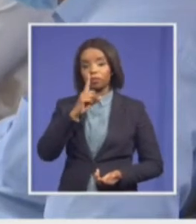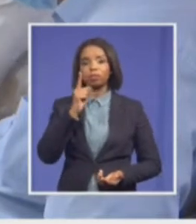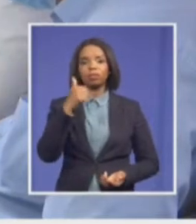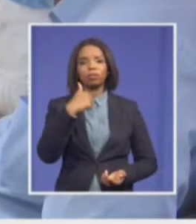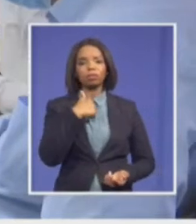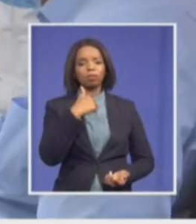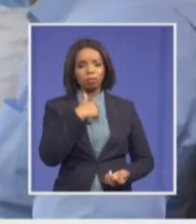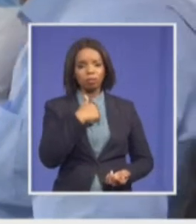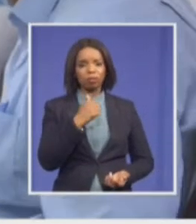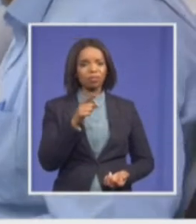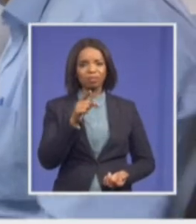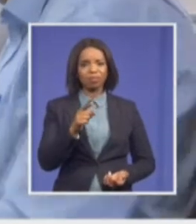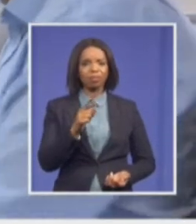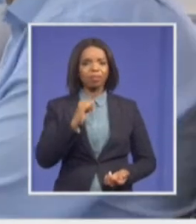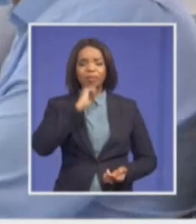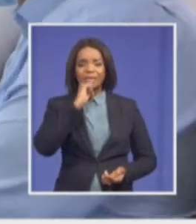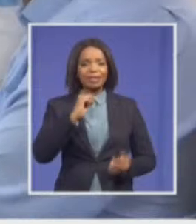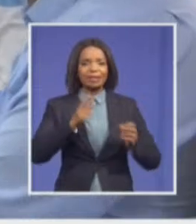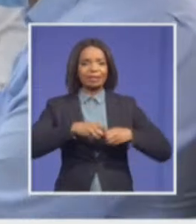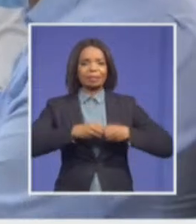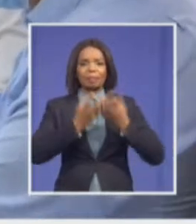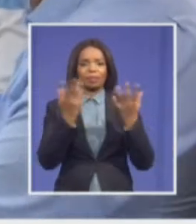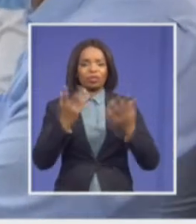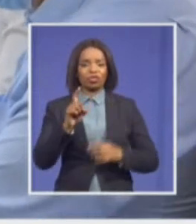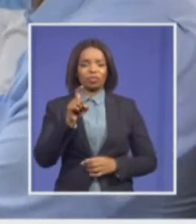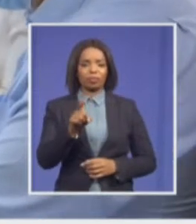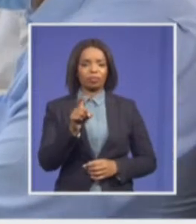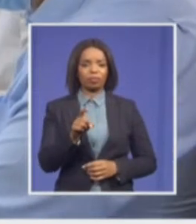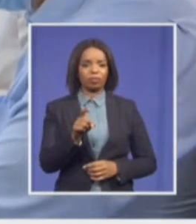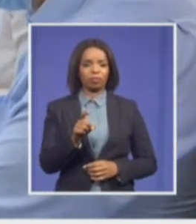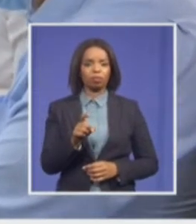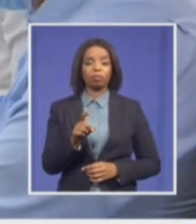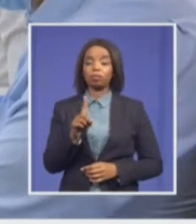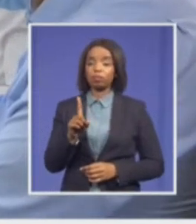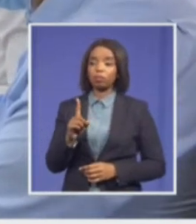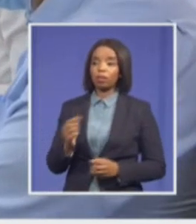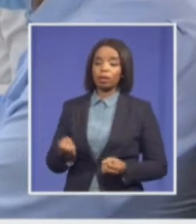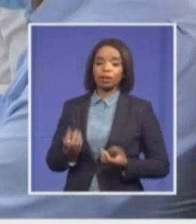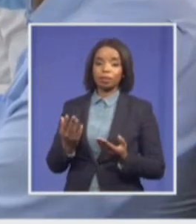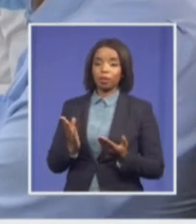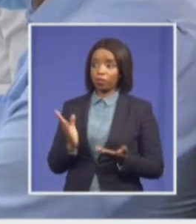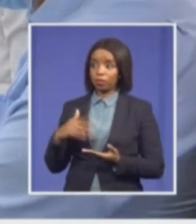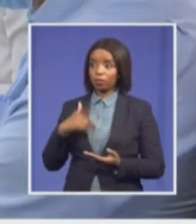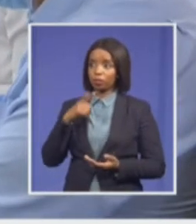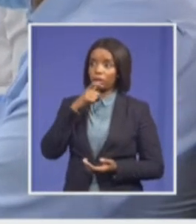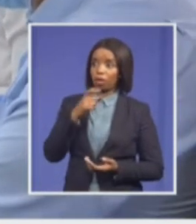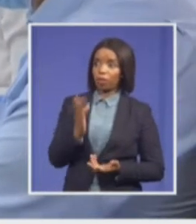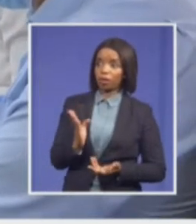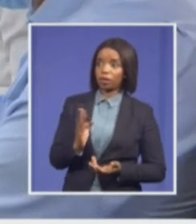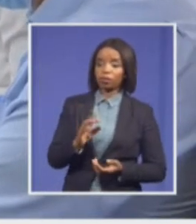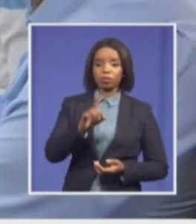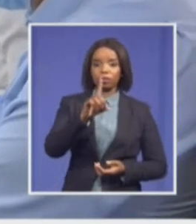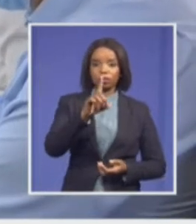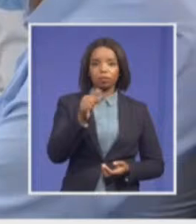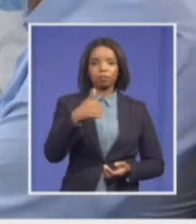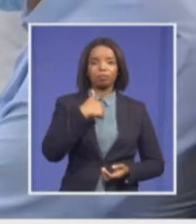Can you supply? Yeah. Well, I think, Chair, you know, these requests are